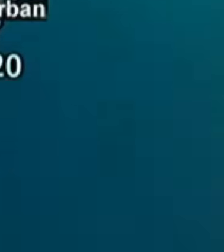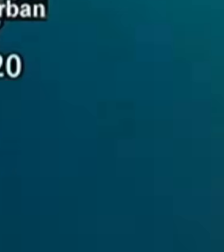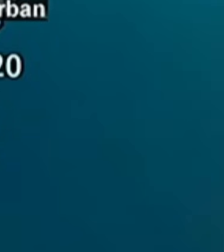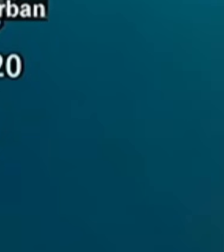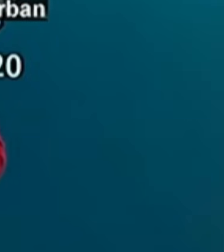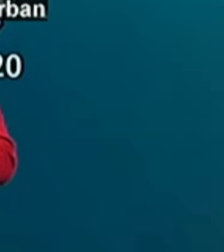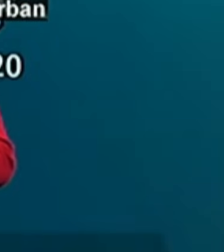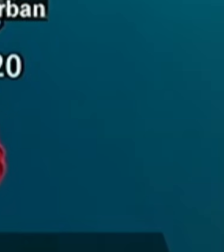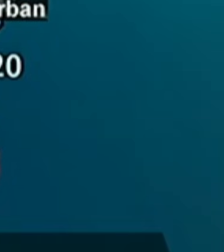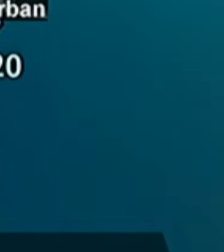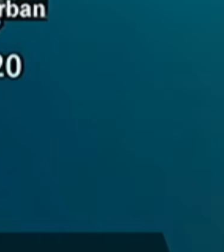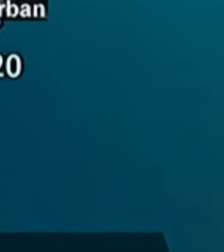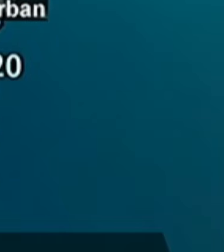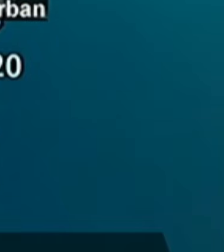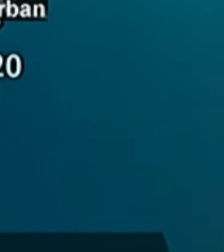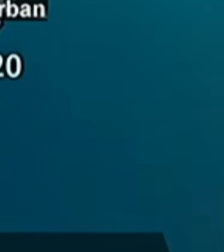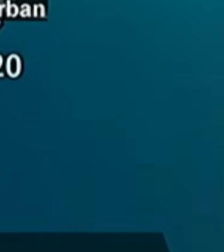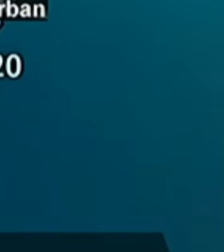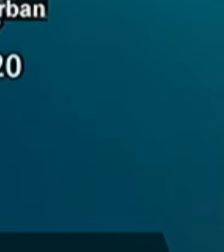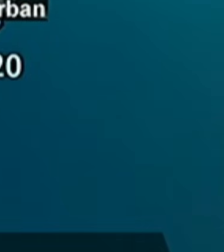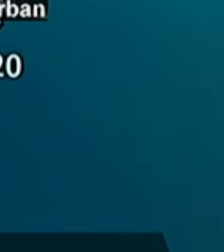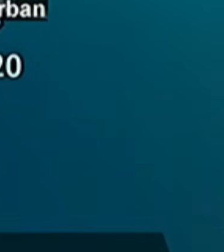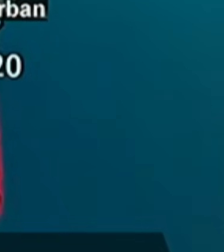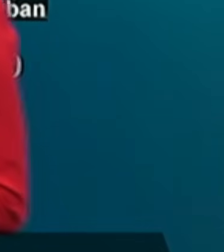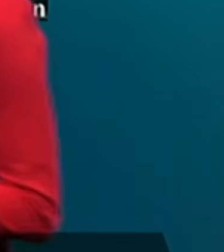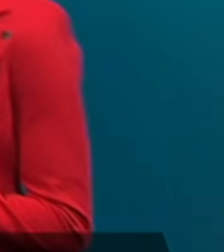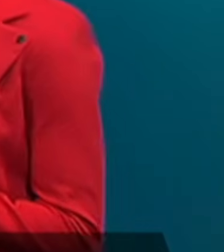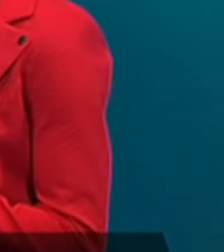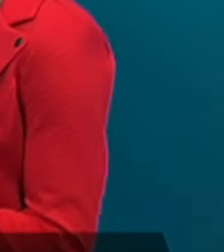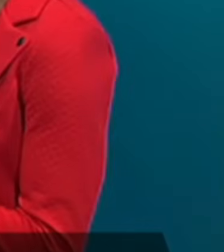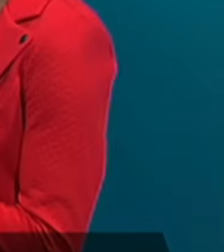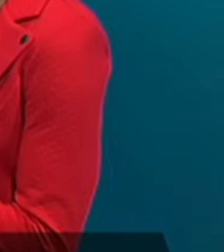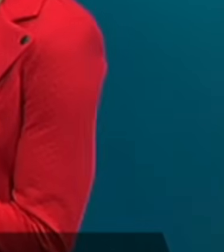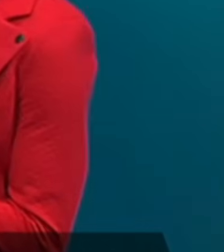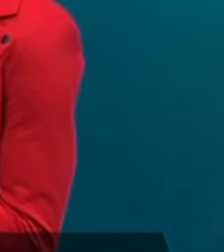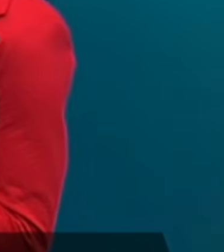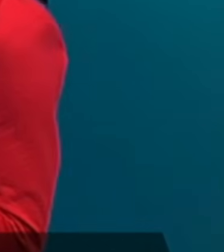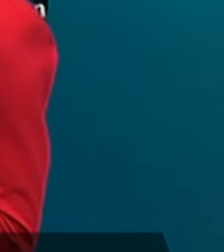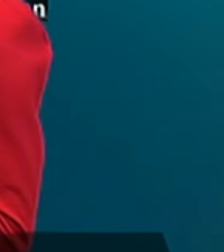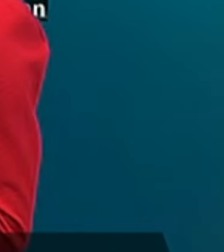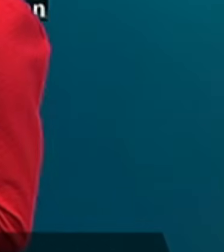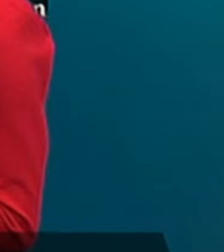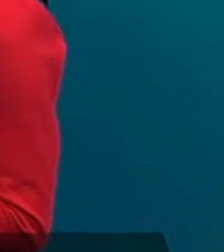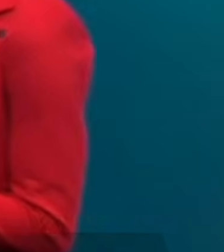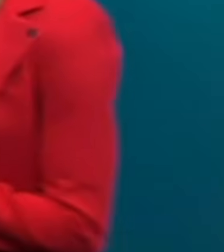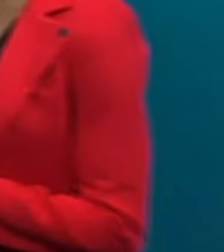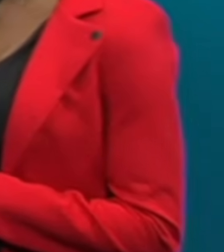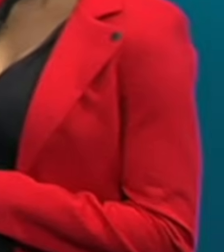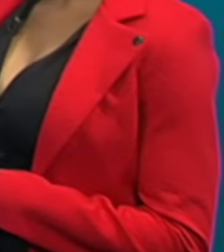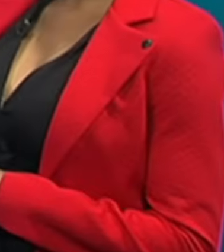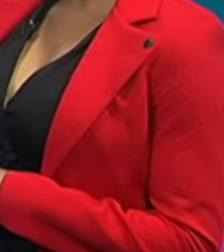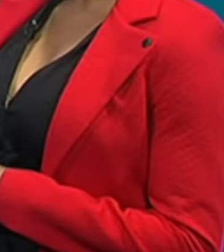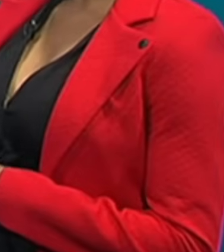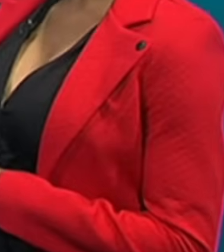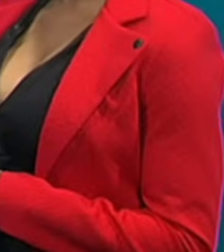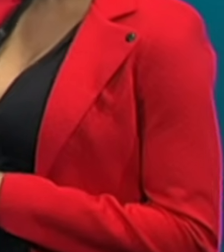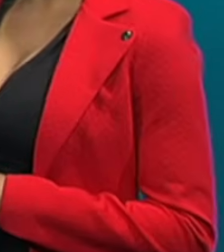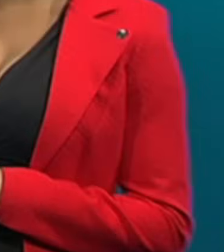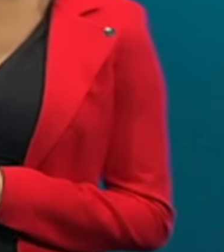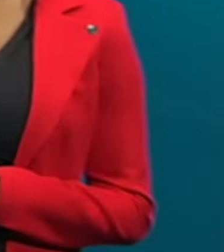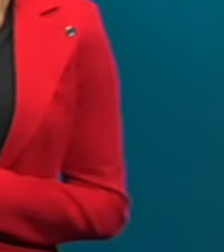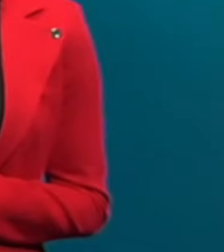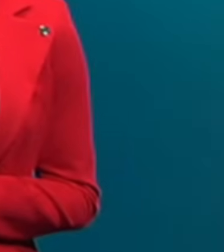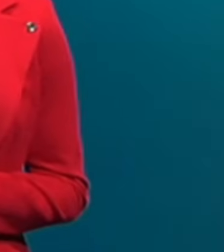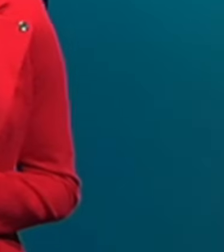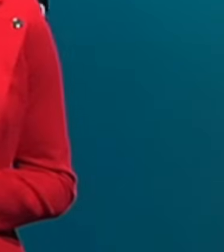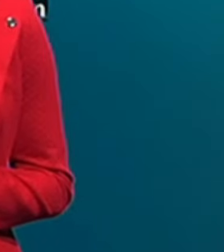Ke leboga ke a dimilwe ke le dumedise ba bogedi go gae a re lebele maemo a bosa bosigo jo bontsi jwa naga bo tlana le gone go aparelwa ke maru re bela mo bokone bophirima go